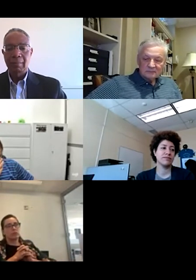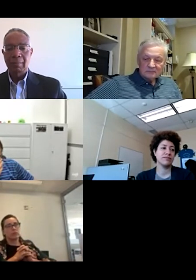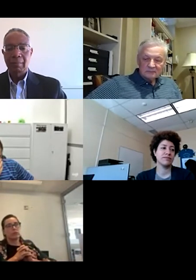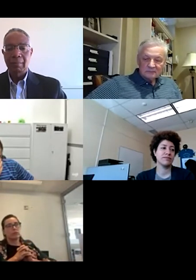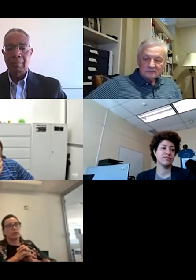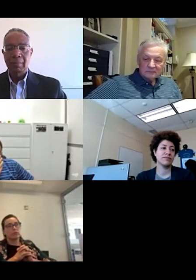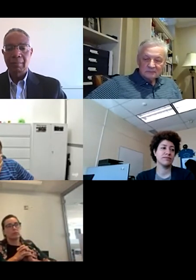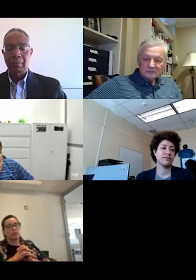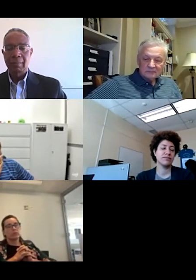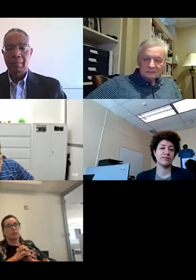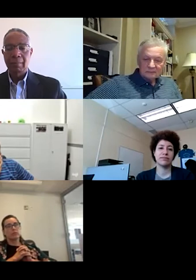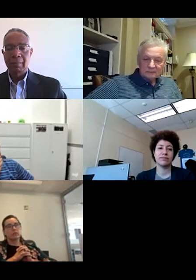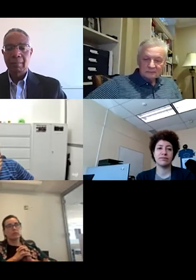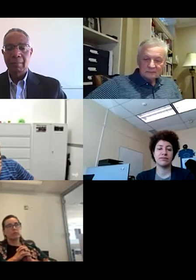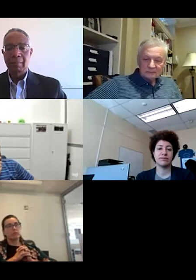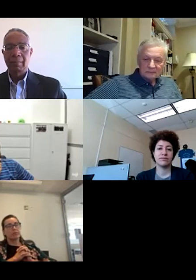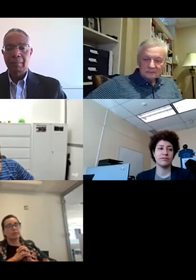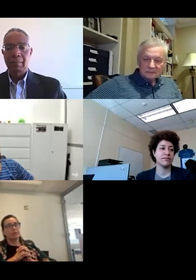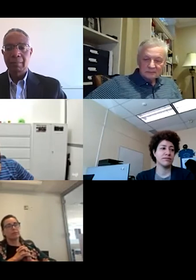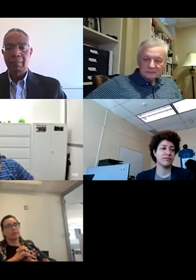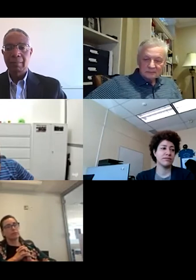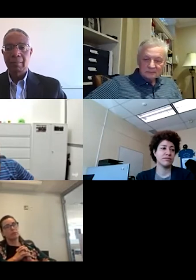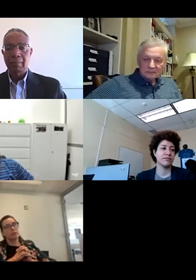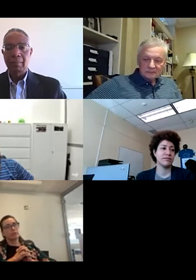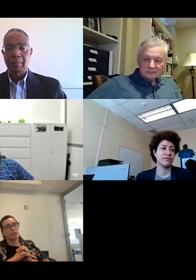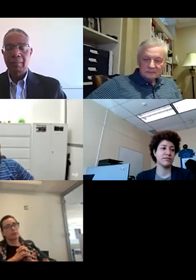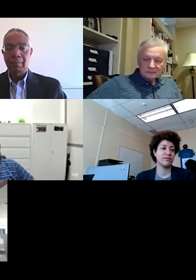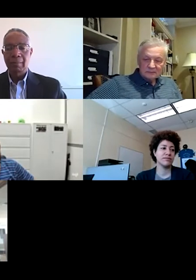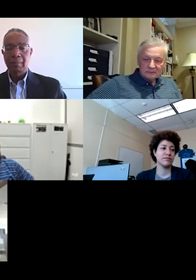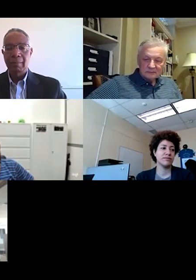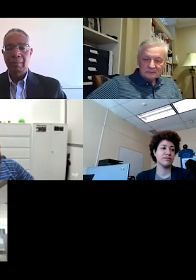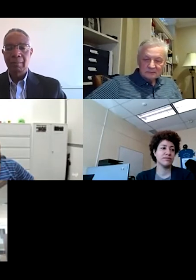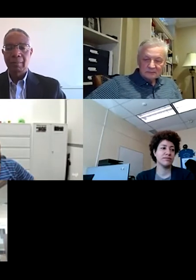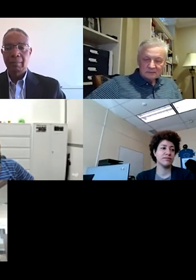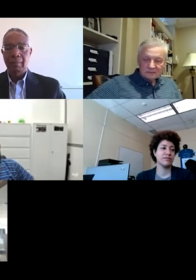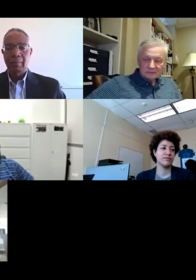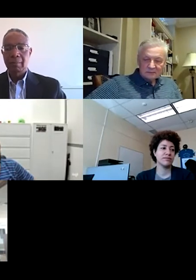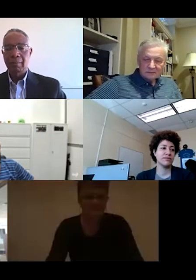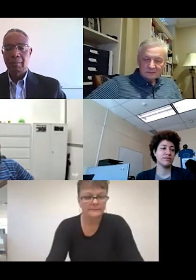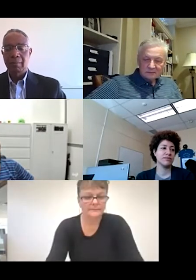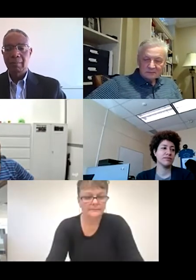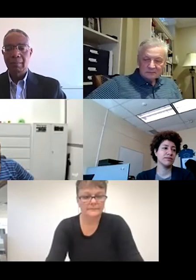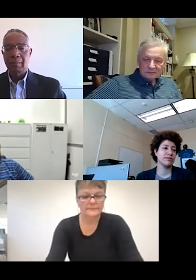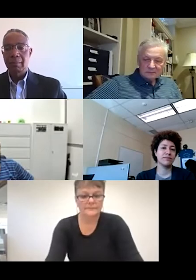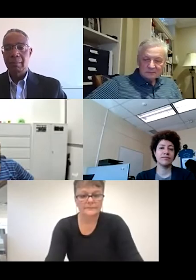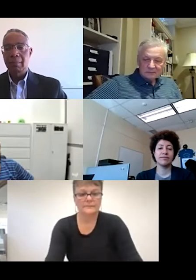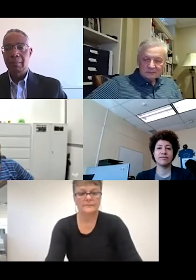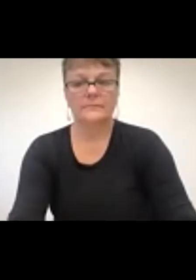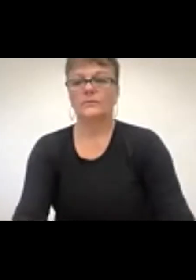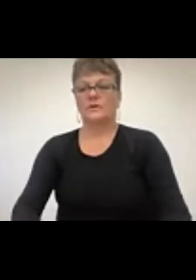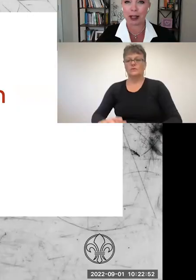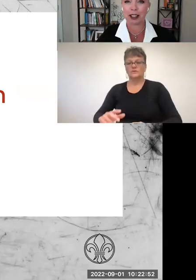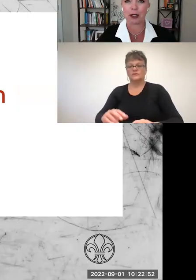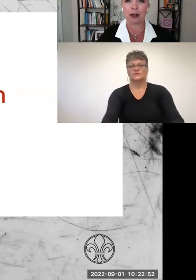important. Now you have to personalize this. You may not feel comfortable sharing the faces of your family members. That's fine. I would encourage you to